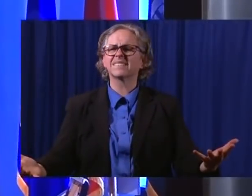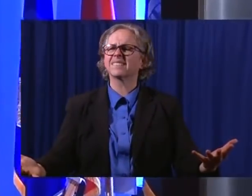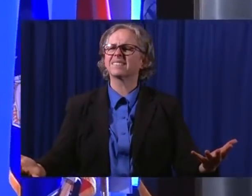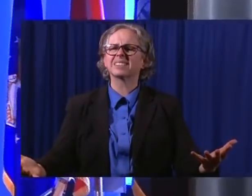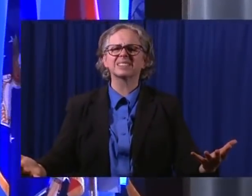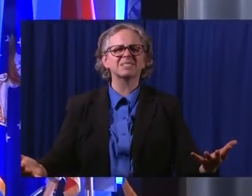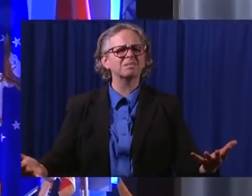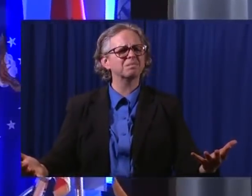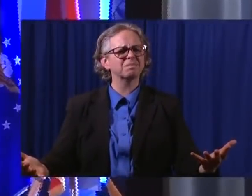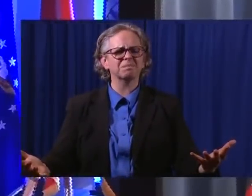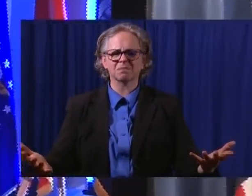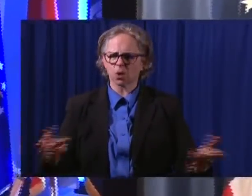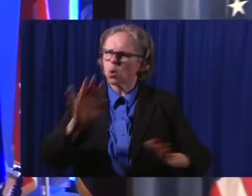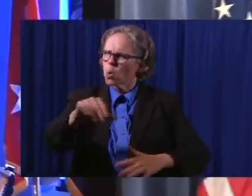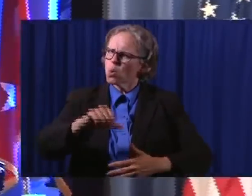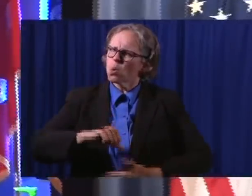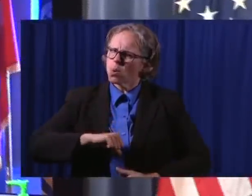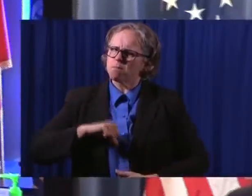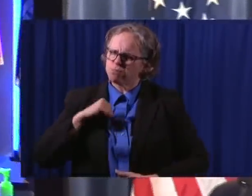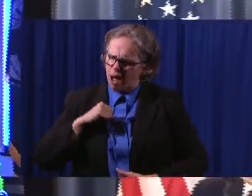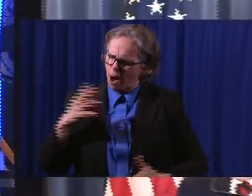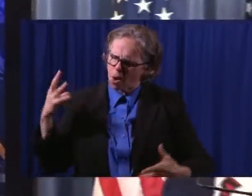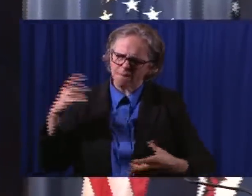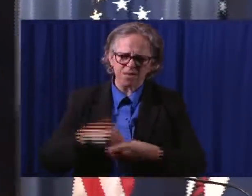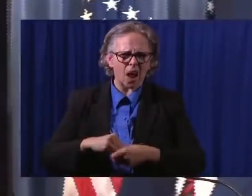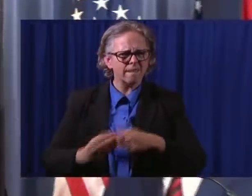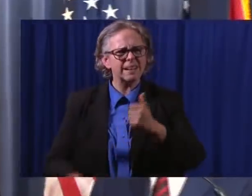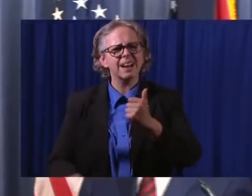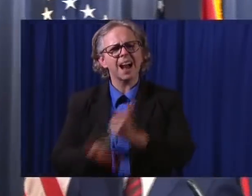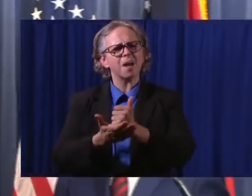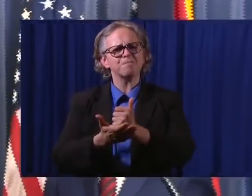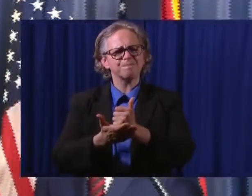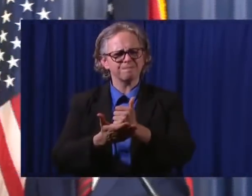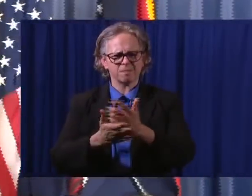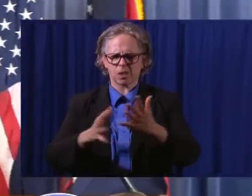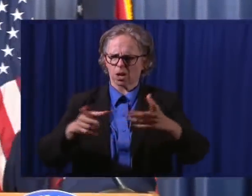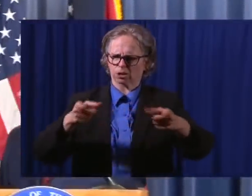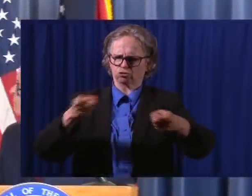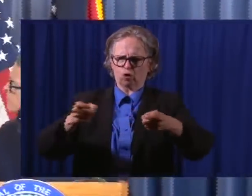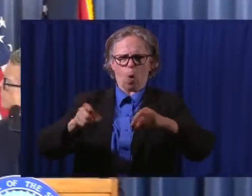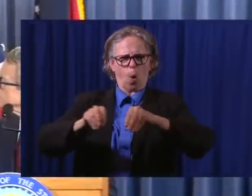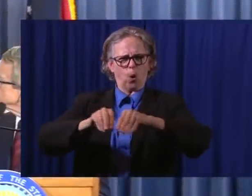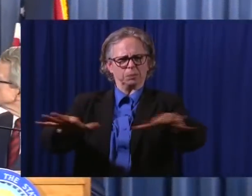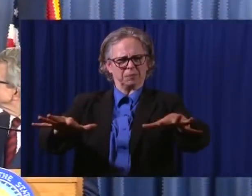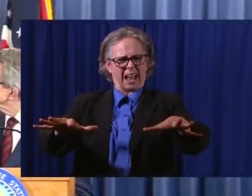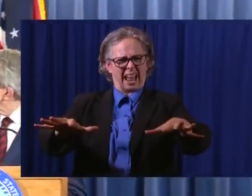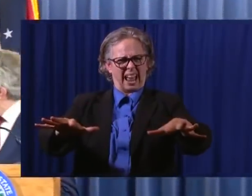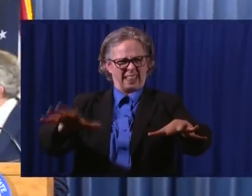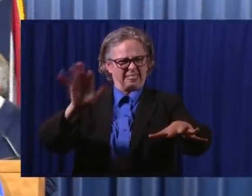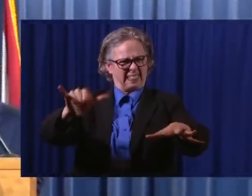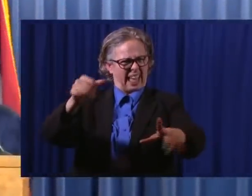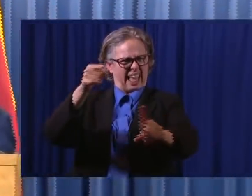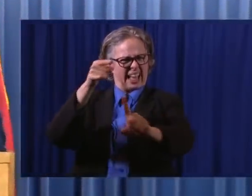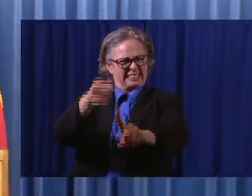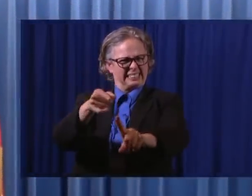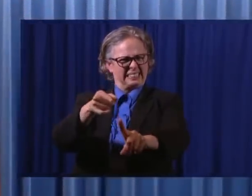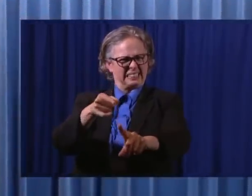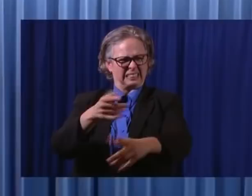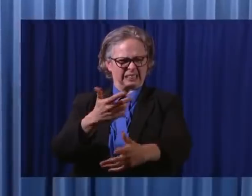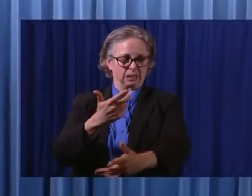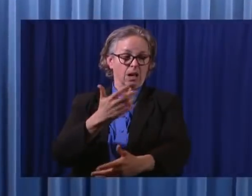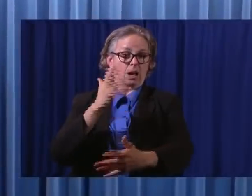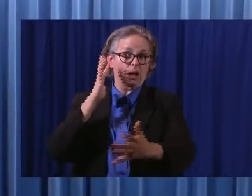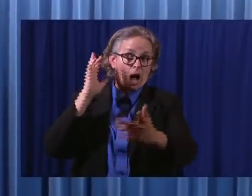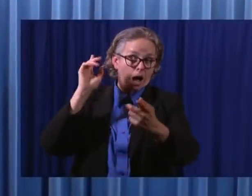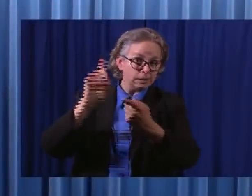to be involved to help control the spread of this virus until there is a vaccine, and we're in this for the long haul. Well,